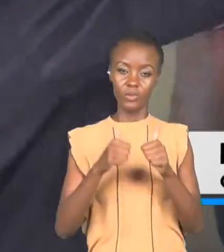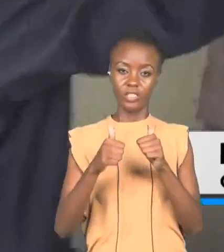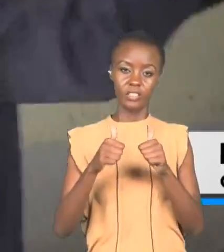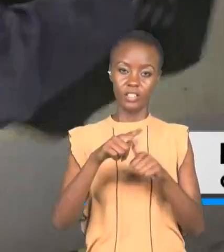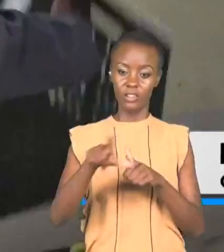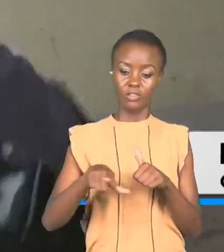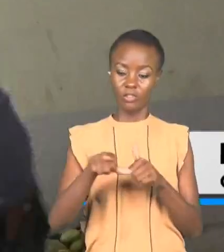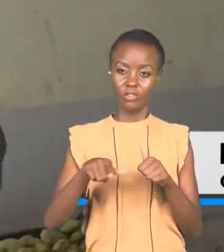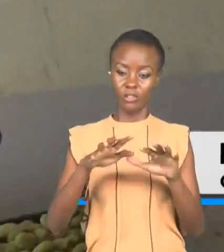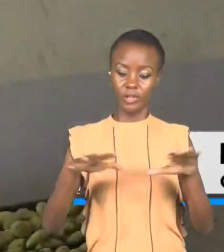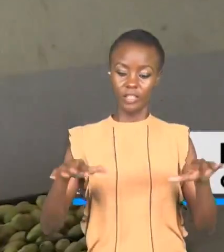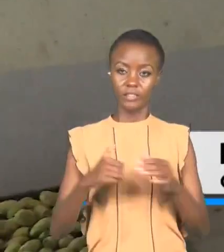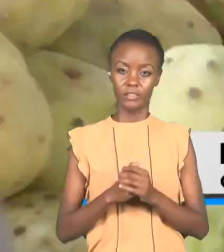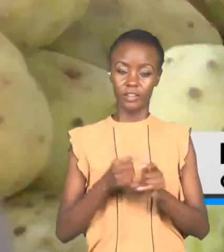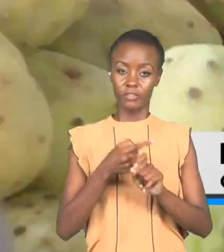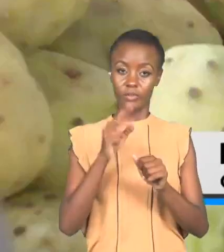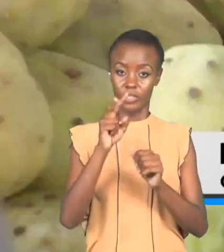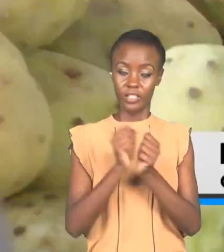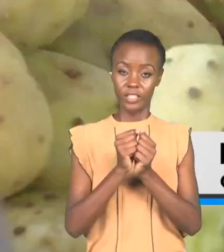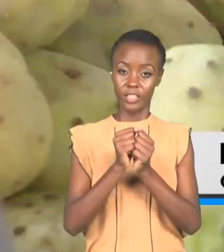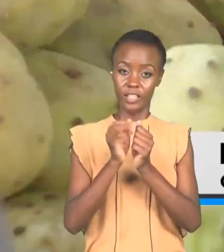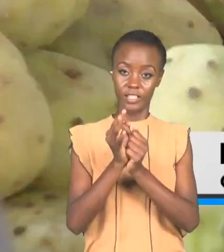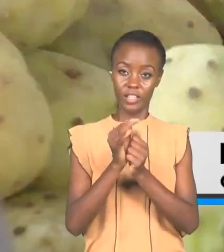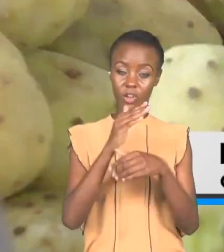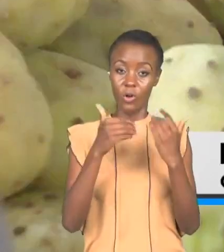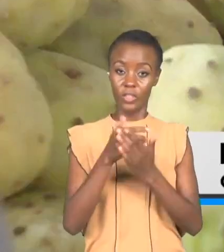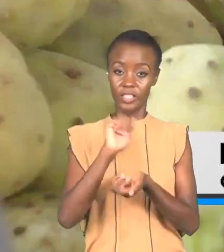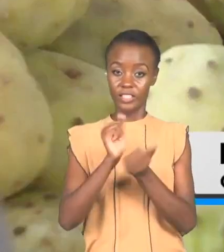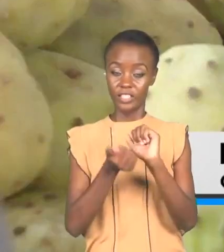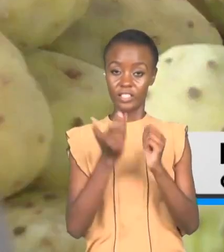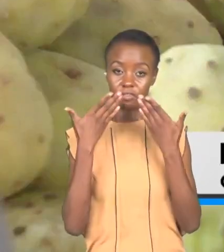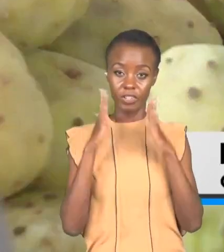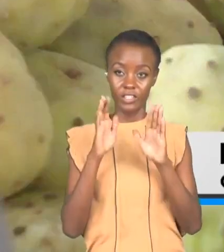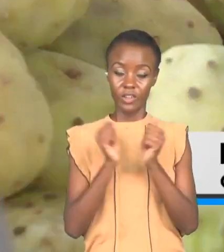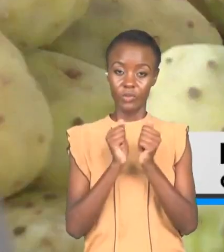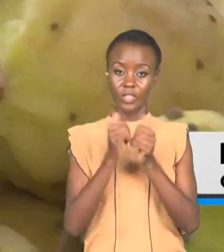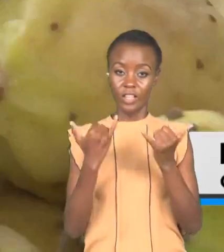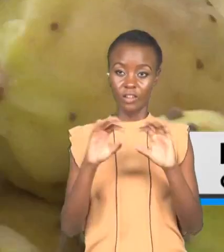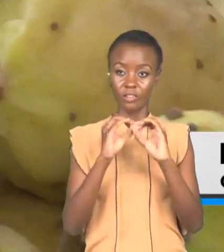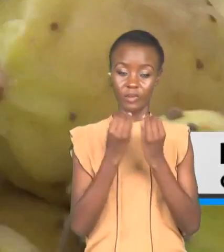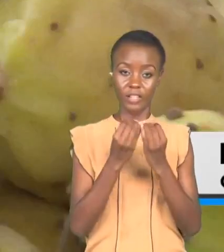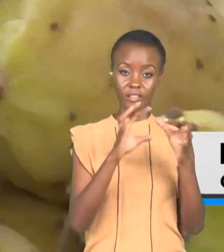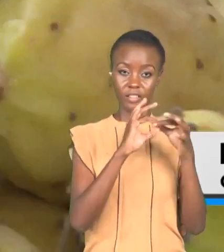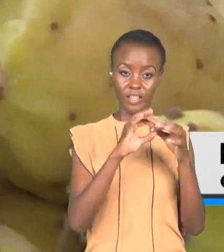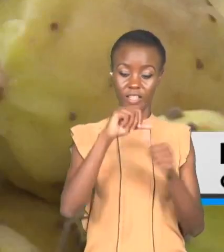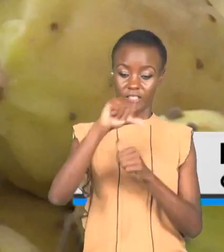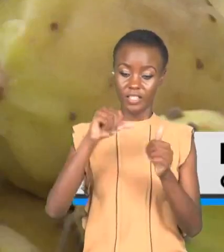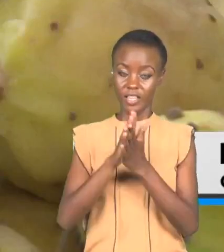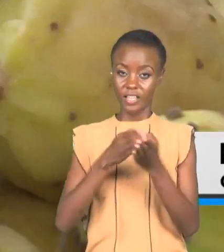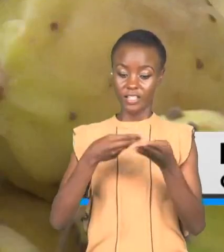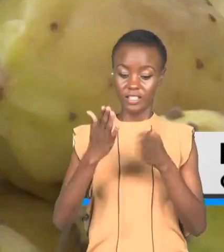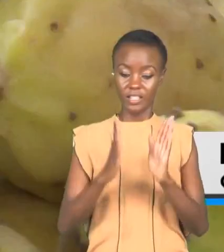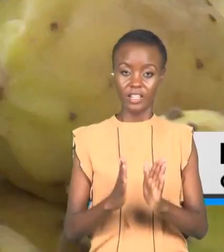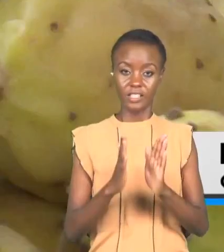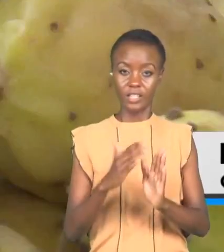market. Since 2013, however, all that has changed with the creation of a cooperative of farmers, scientists and traders in Souk